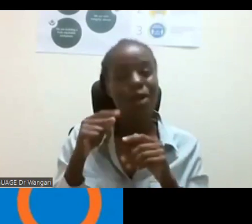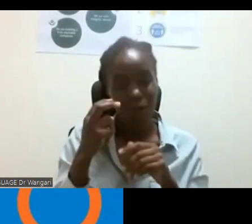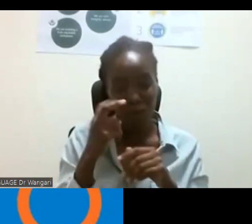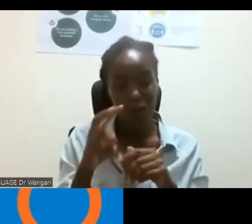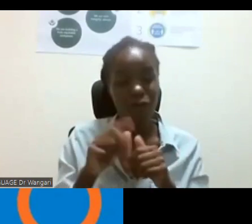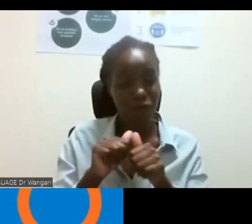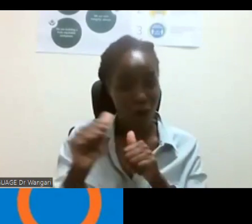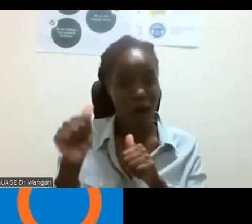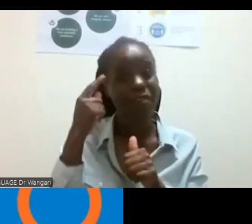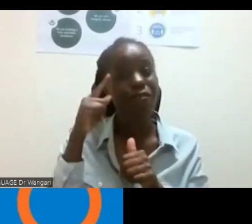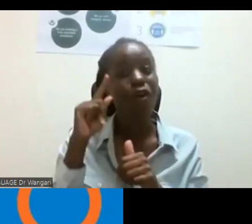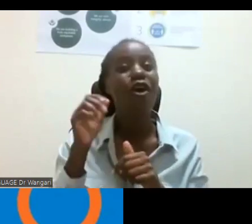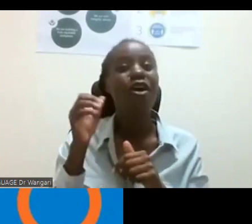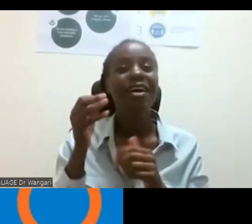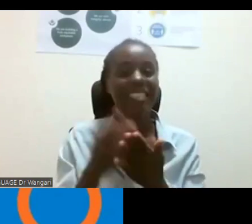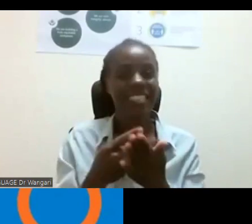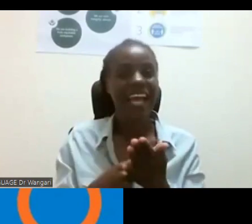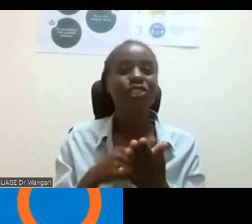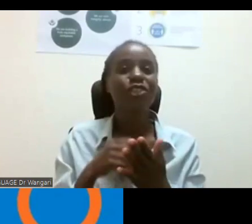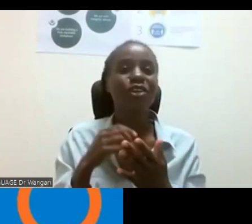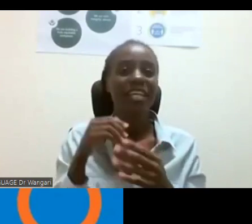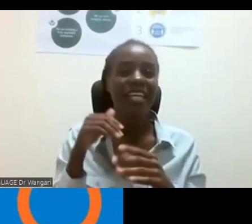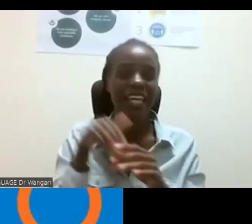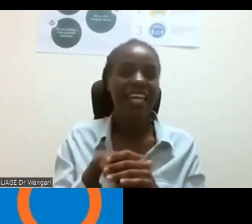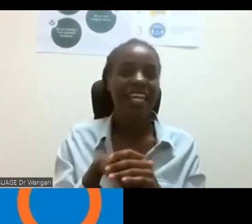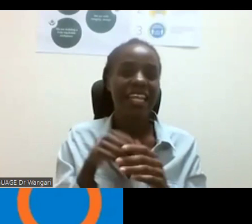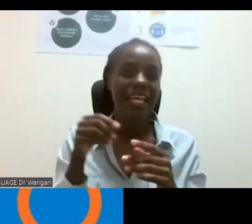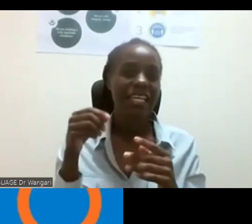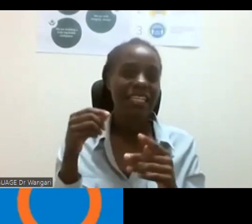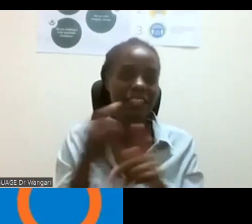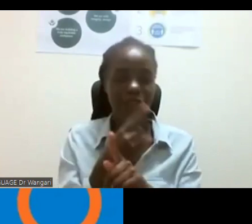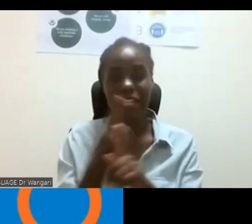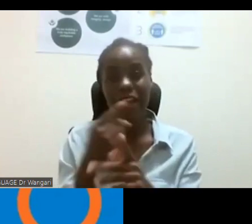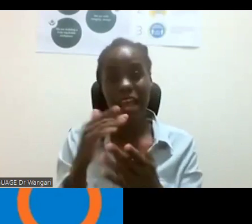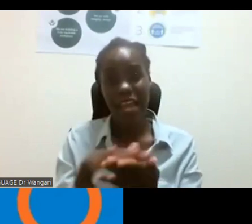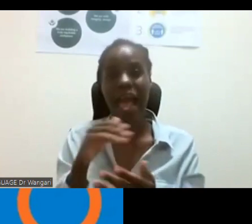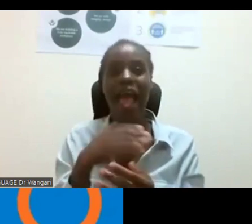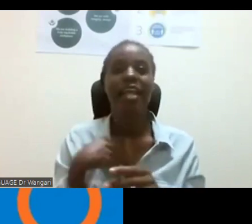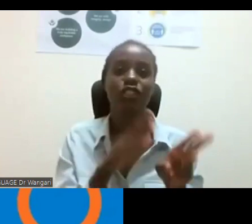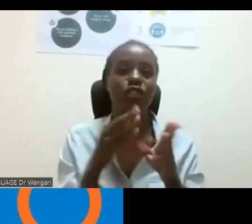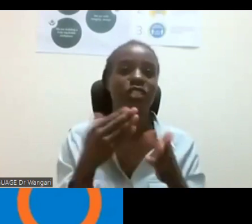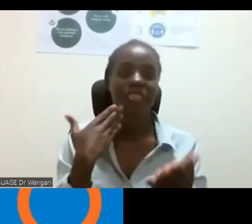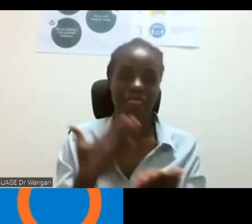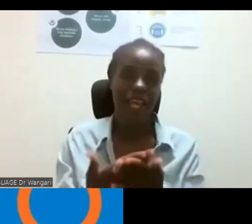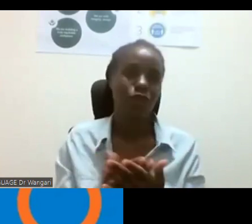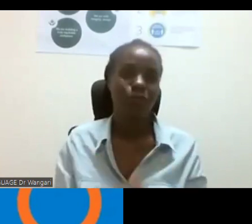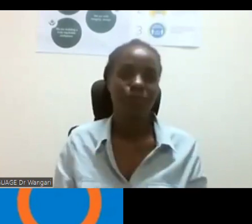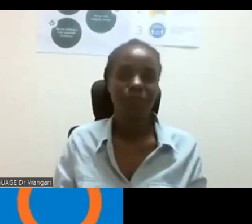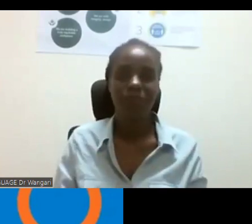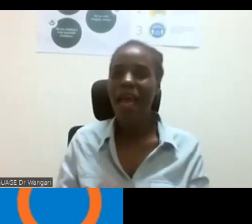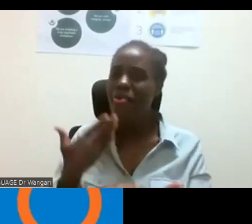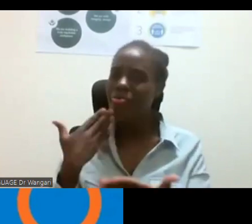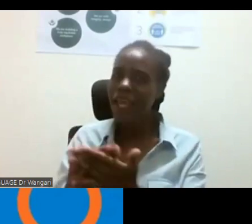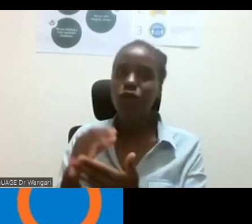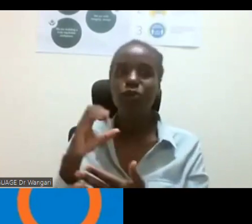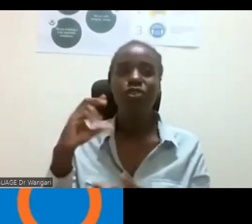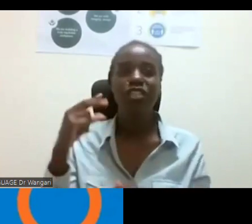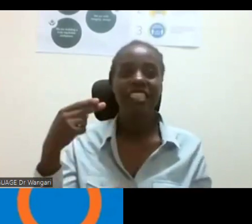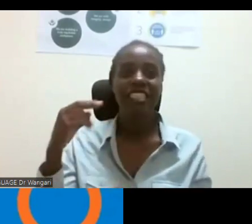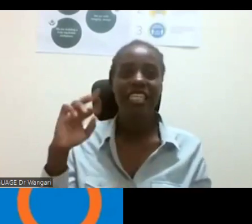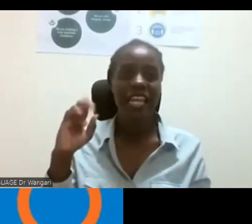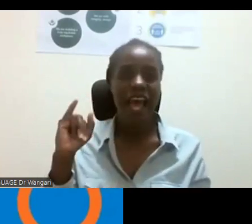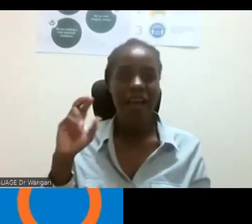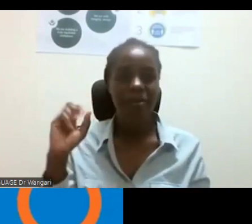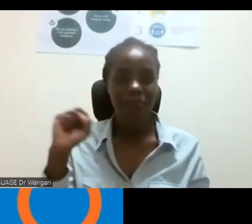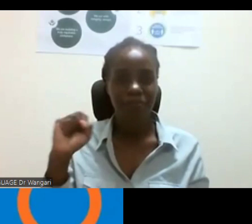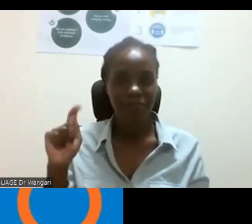other people too on some of these particular areas and resources. Thanks, Jacinta. Thank you, Christina. So my second question, drawing